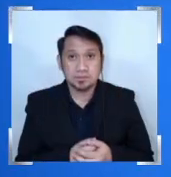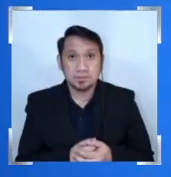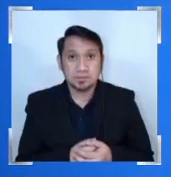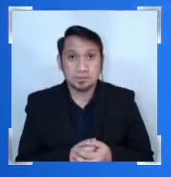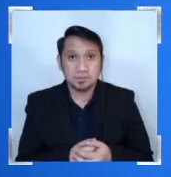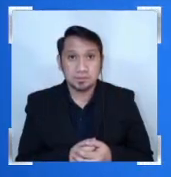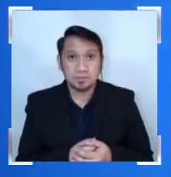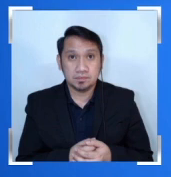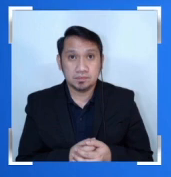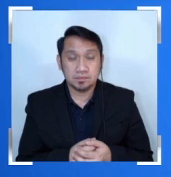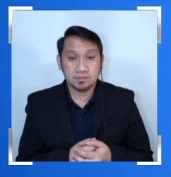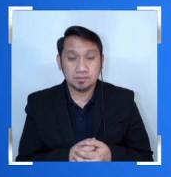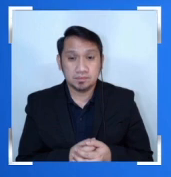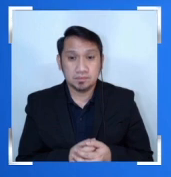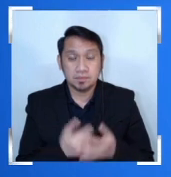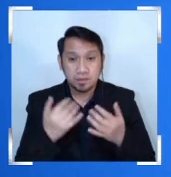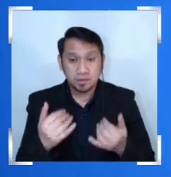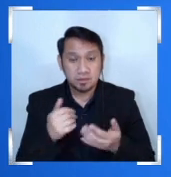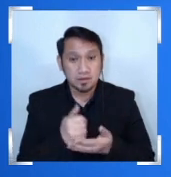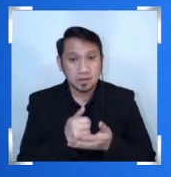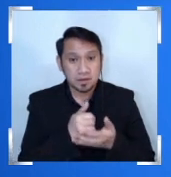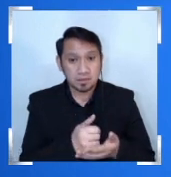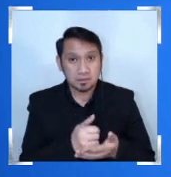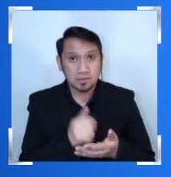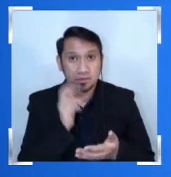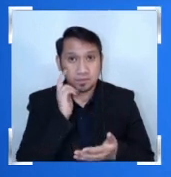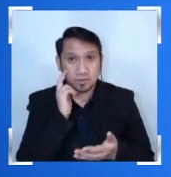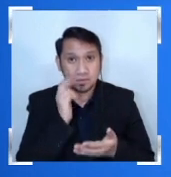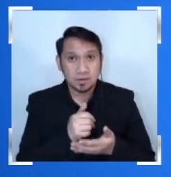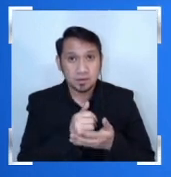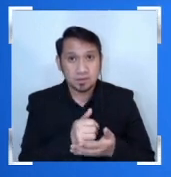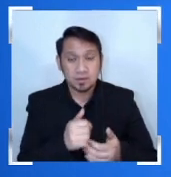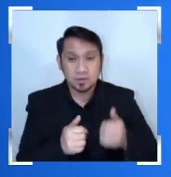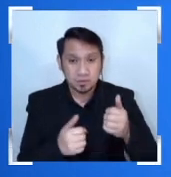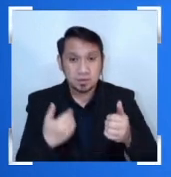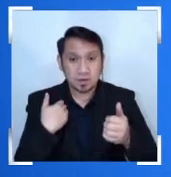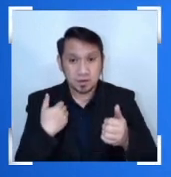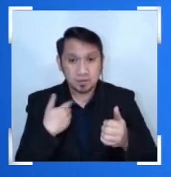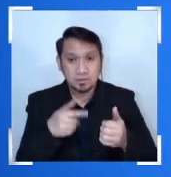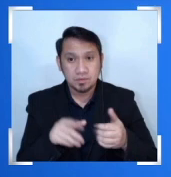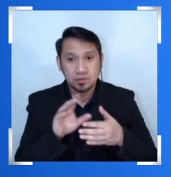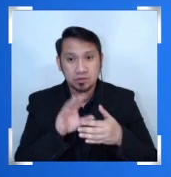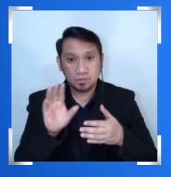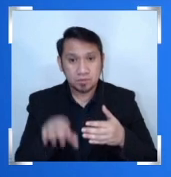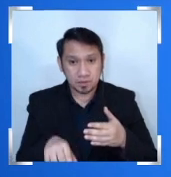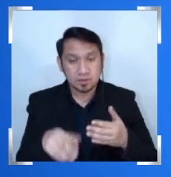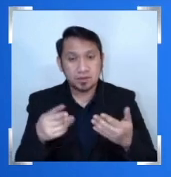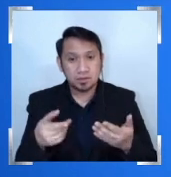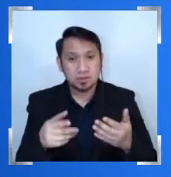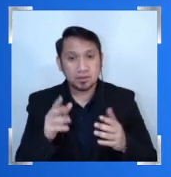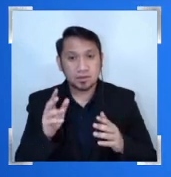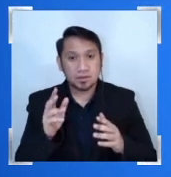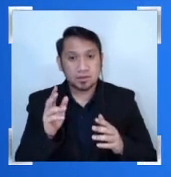that she helped make him win, no? In a sense, she brought in a lot of resources. She completed him, no? Because he was very weak in